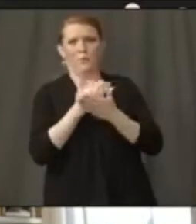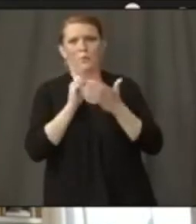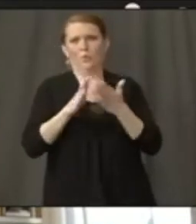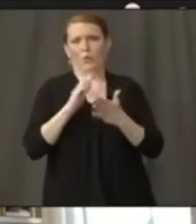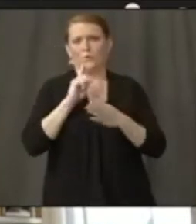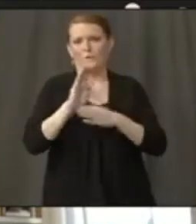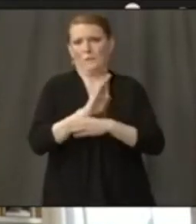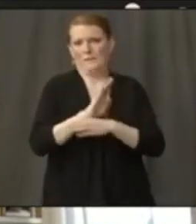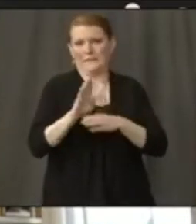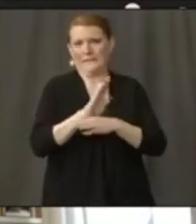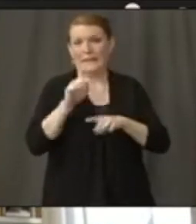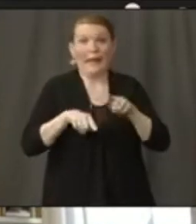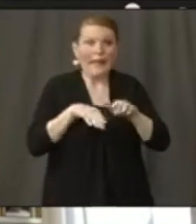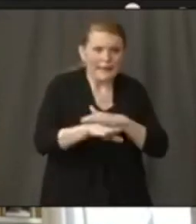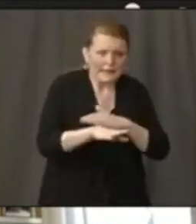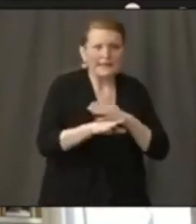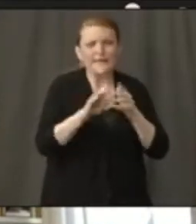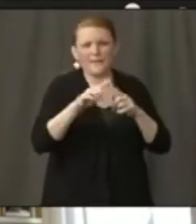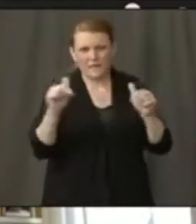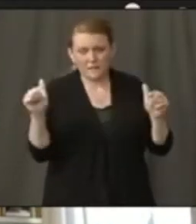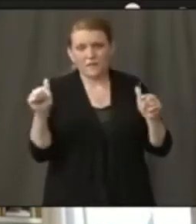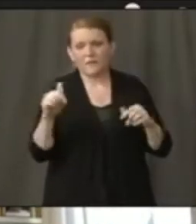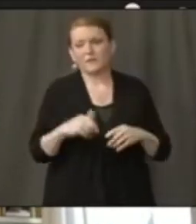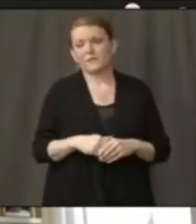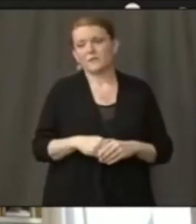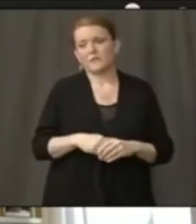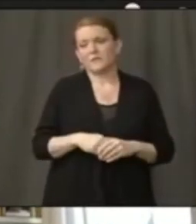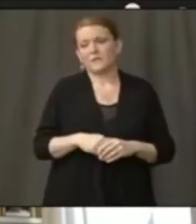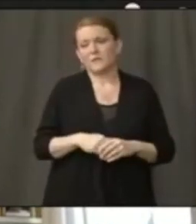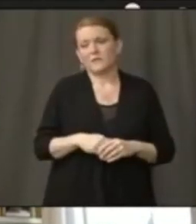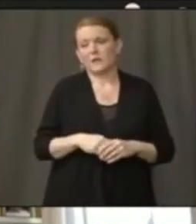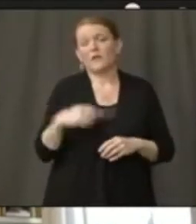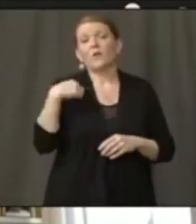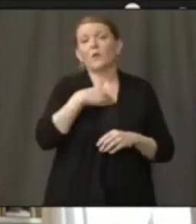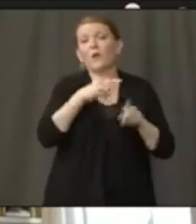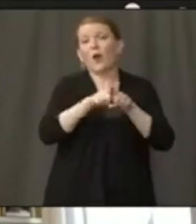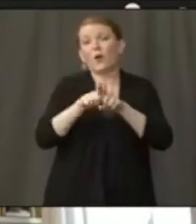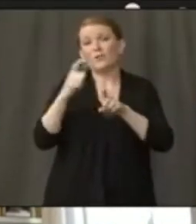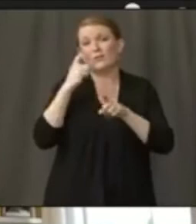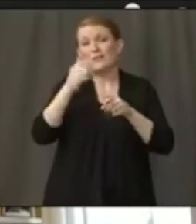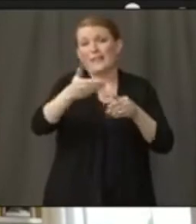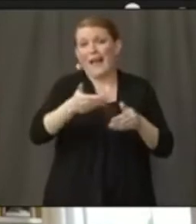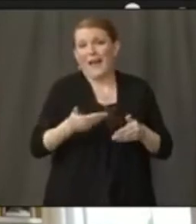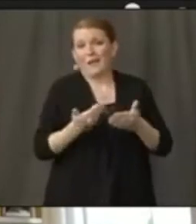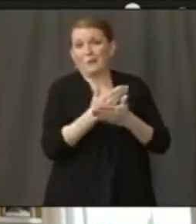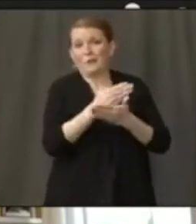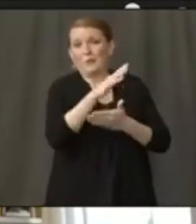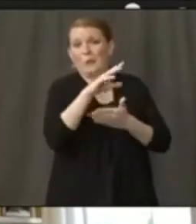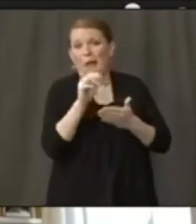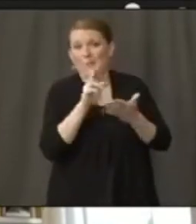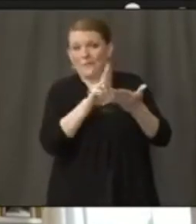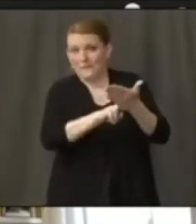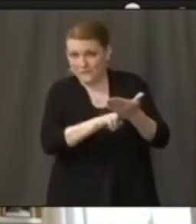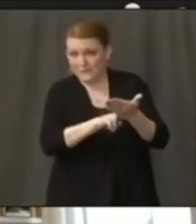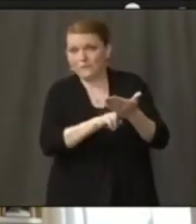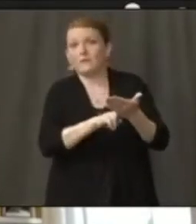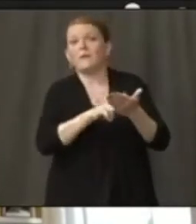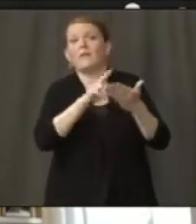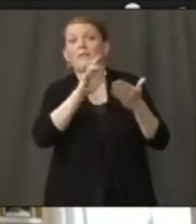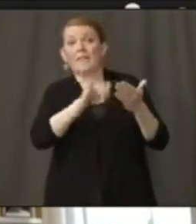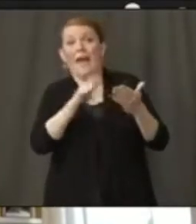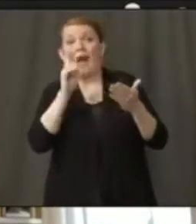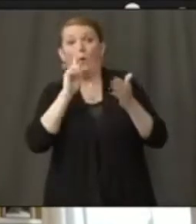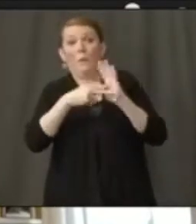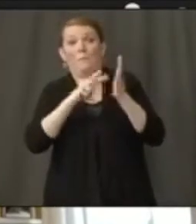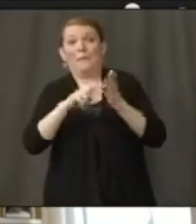online operation to allow for us to take orders remotely and ensure minimal contact. Our employees all wear masks